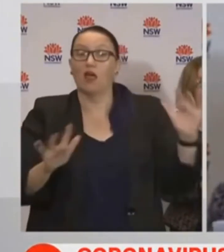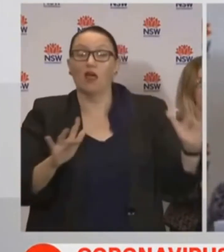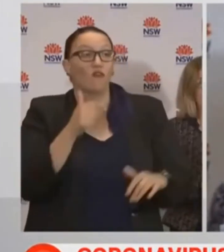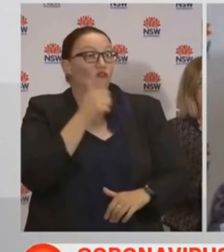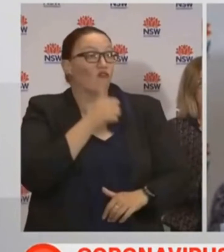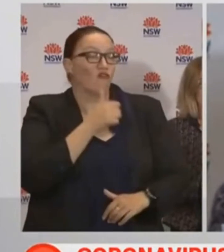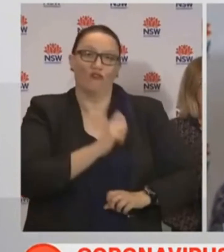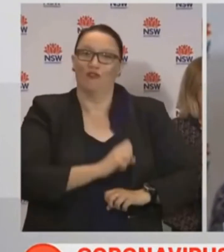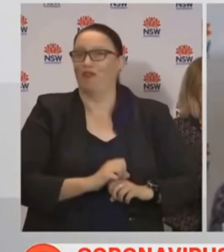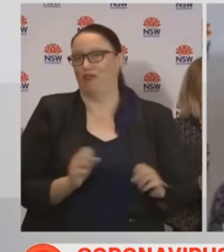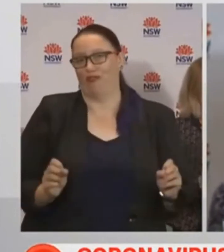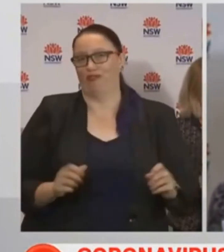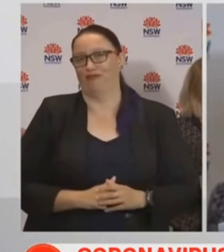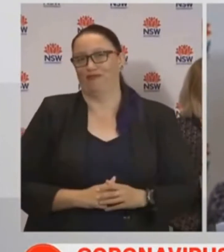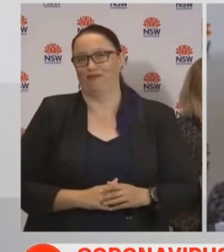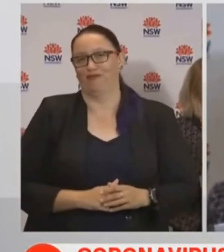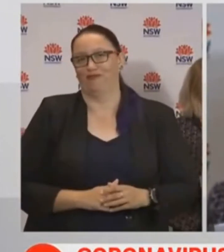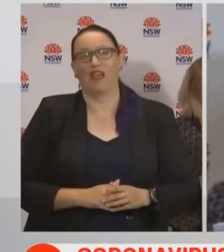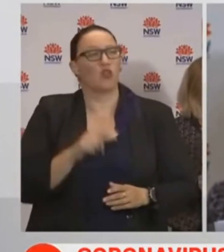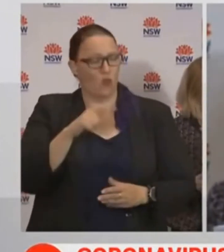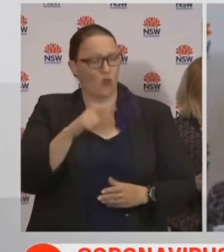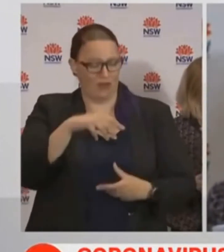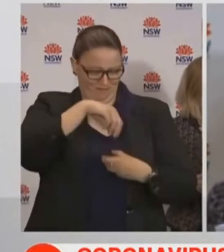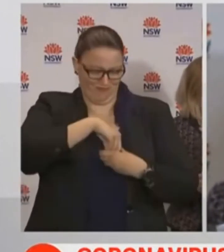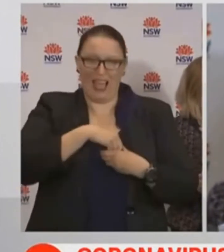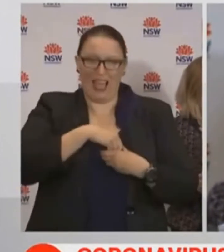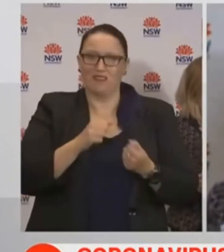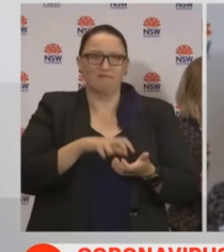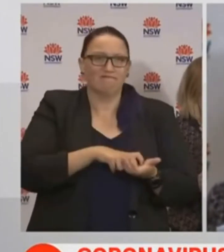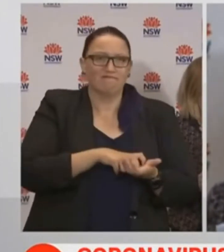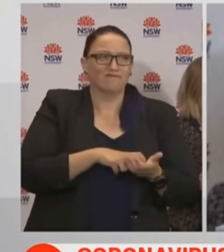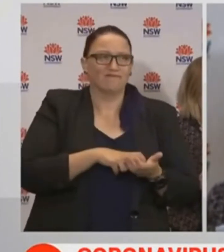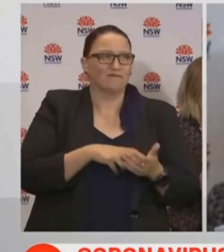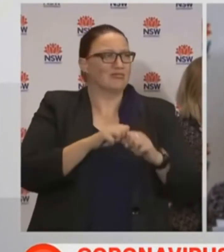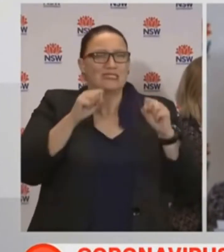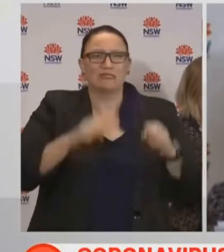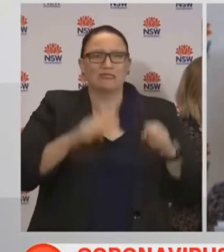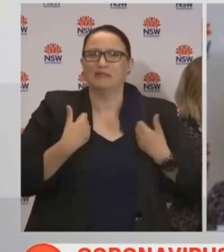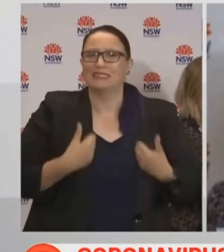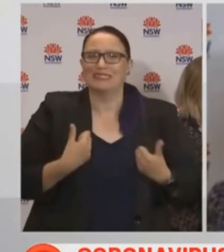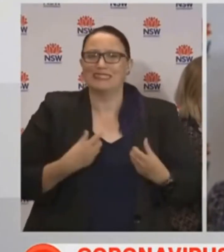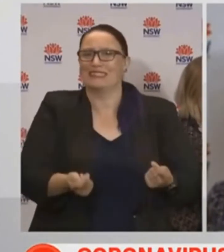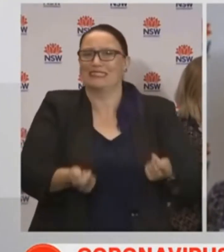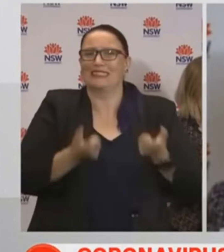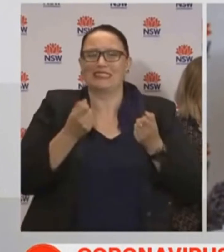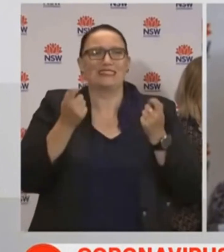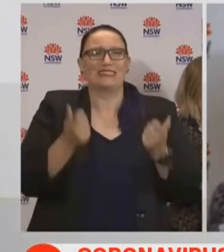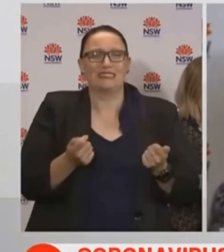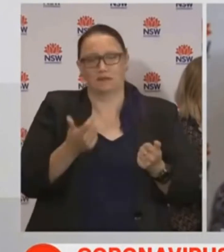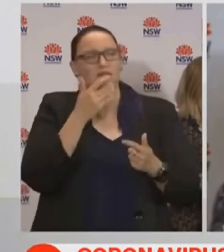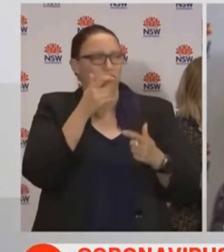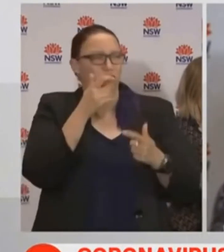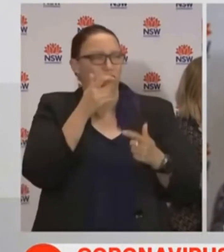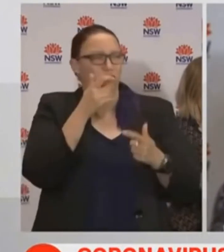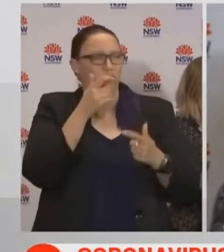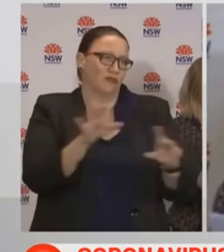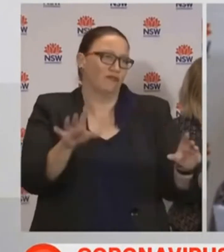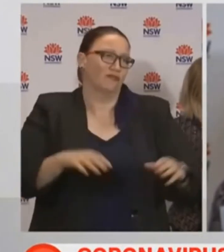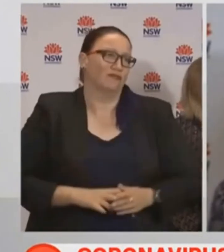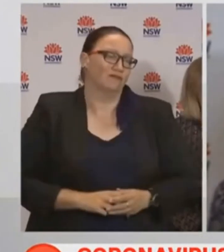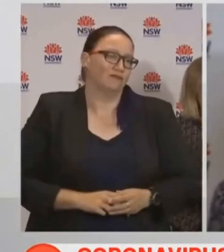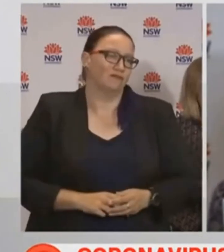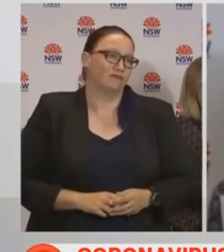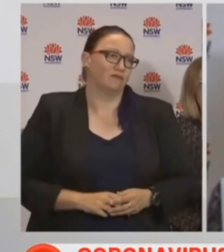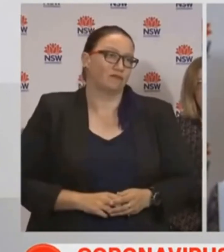And please make sure if you're a vulnerable person or dealing with a vulnerable person that you take extra care. And even though we're easing restrictions, we know that